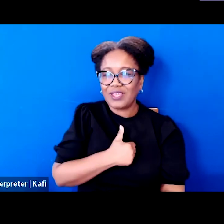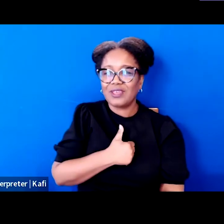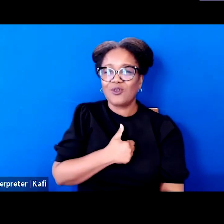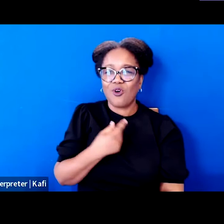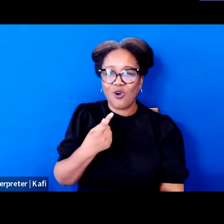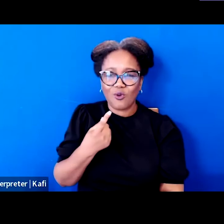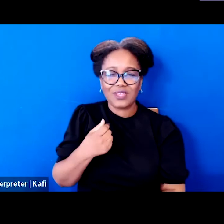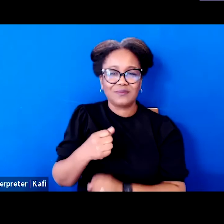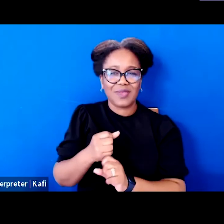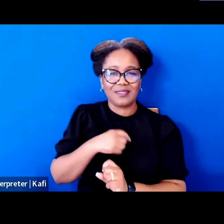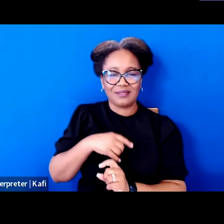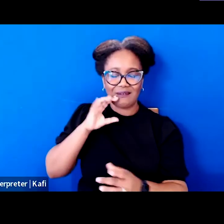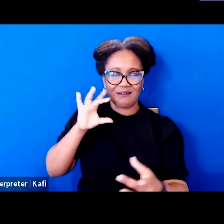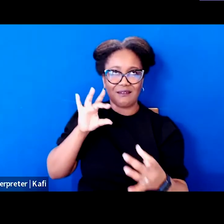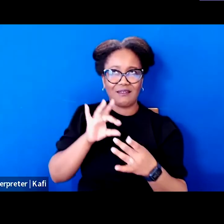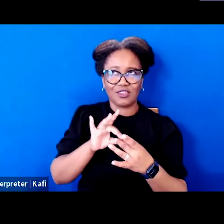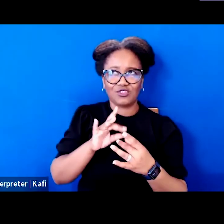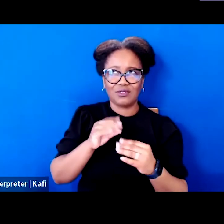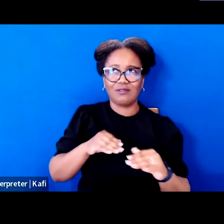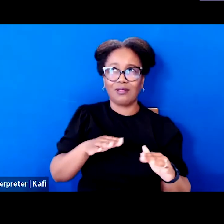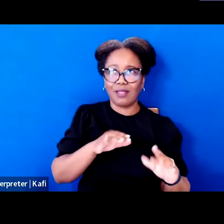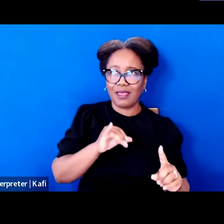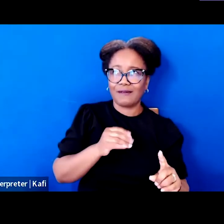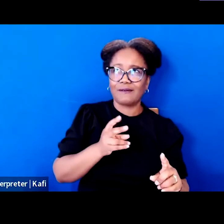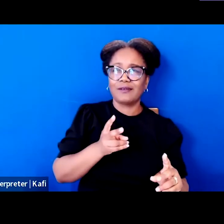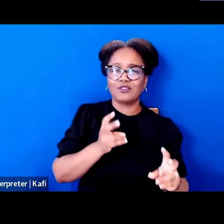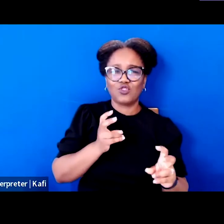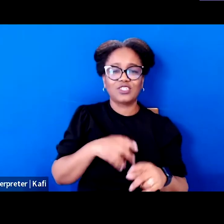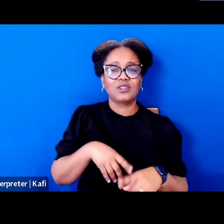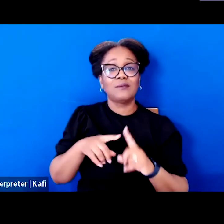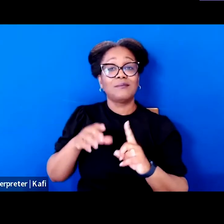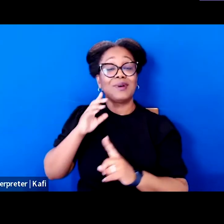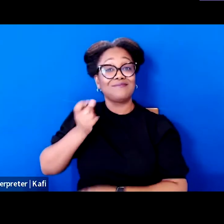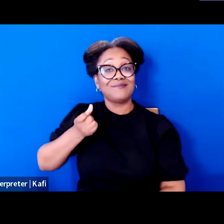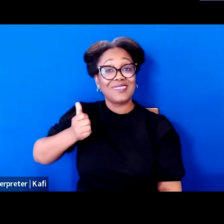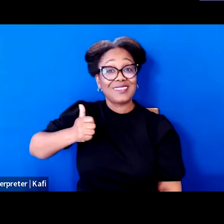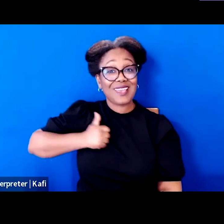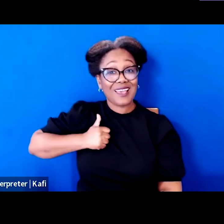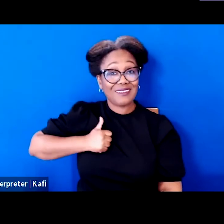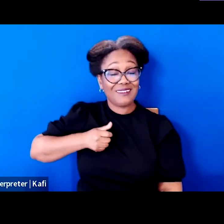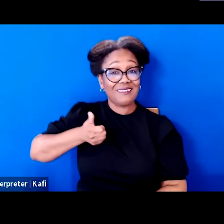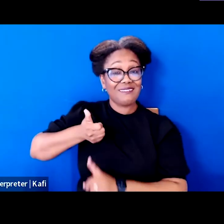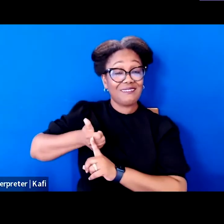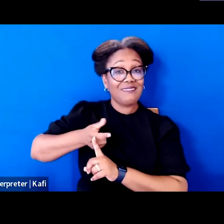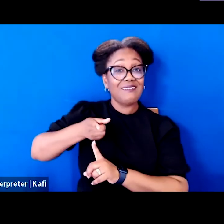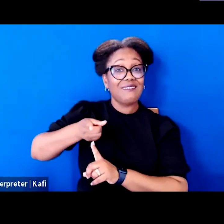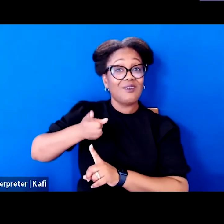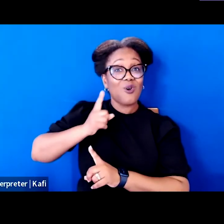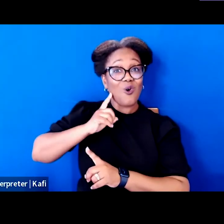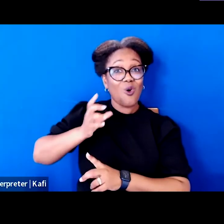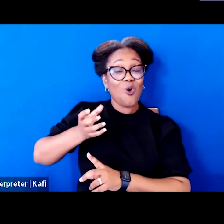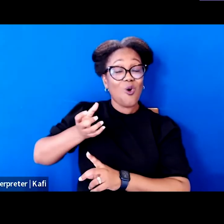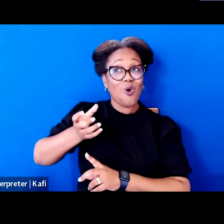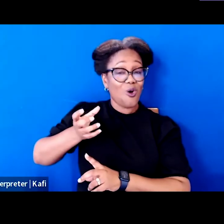structures and ways of commerce, but baked in specific kinds of